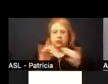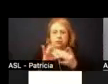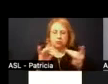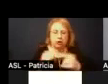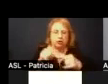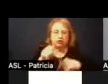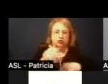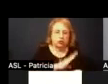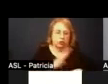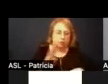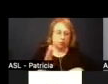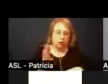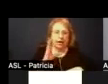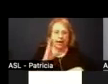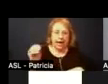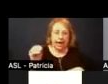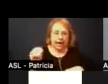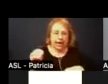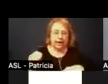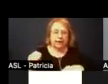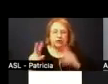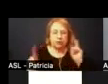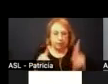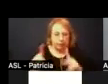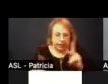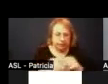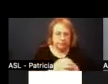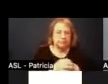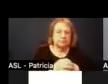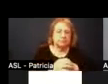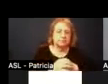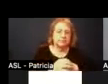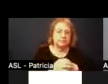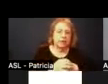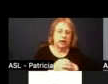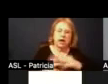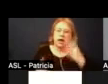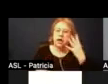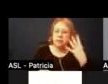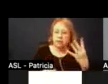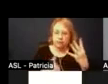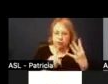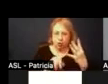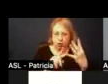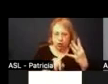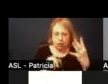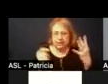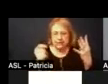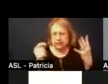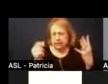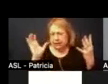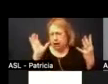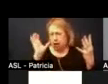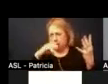community that we engaged with our ed partners uh prompt four is a little bit of an odd one